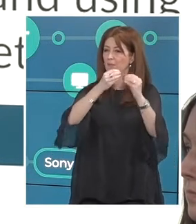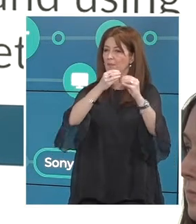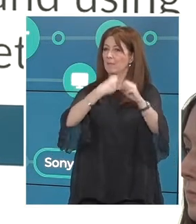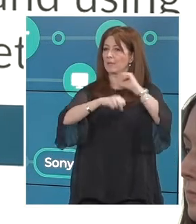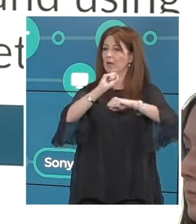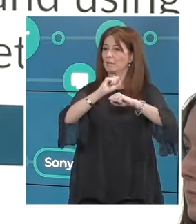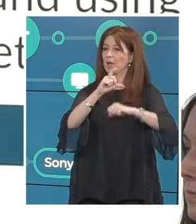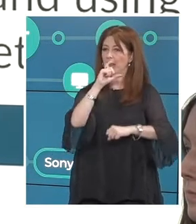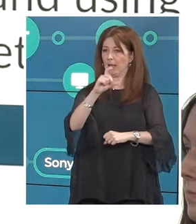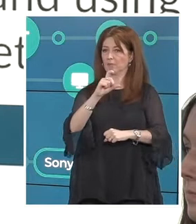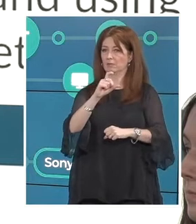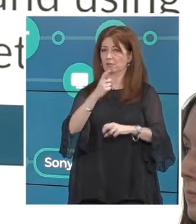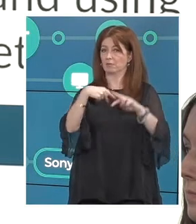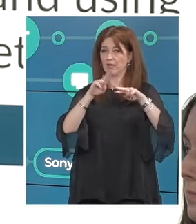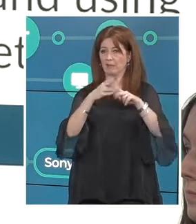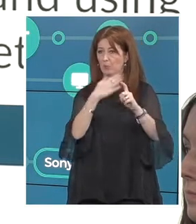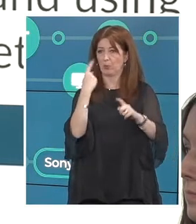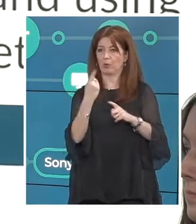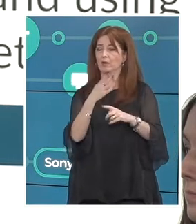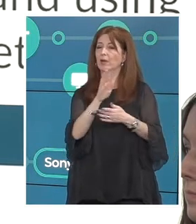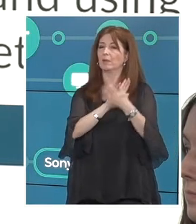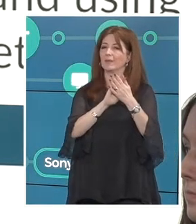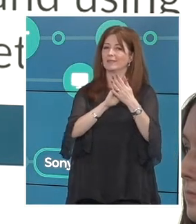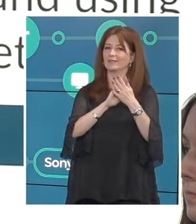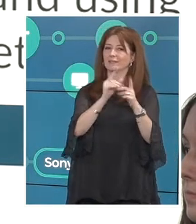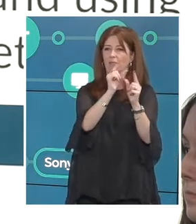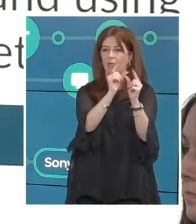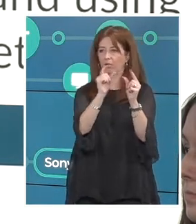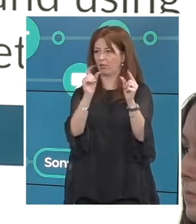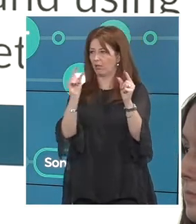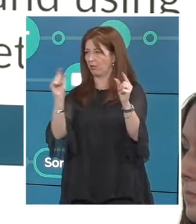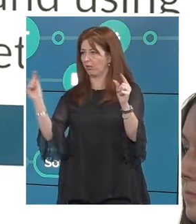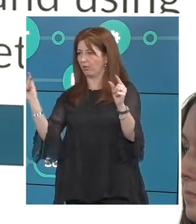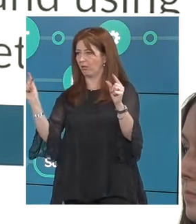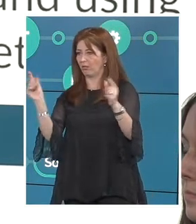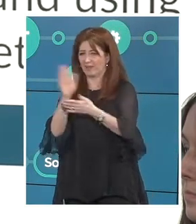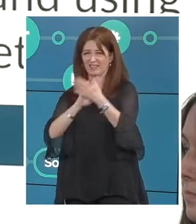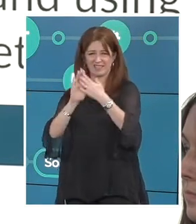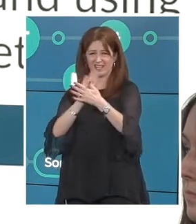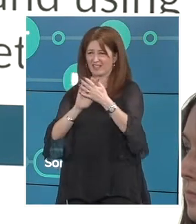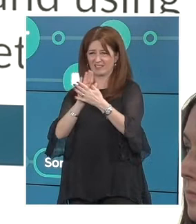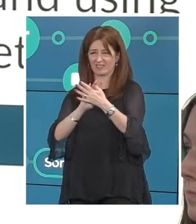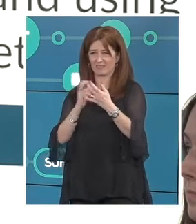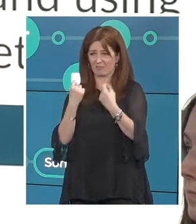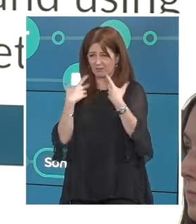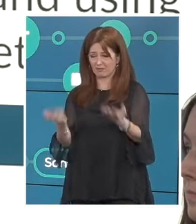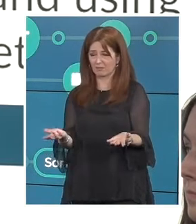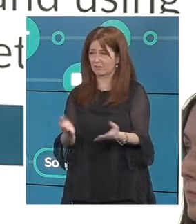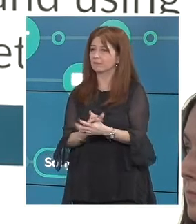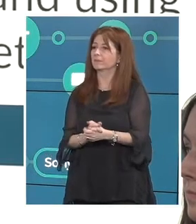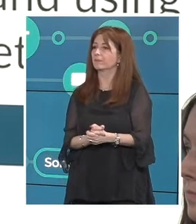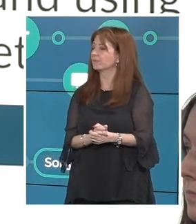it will just be read out as one long blurb that doesn't really make sense to a screen reader. But if you use camel case, then the hashtag will be read out